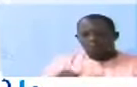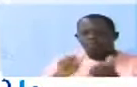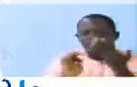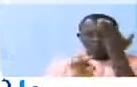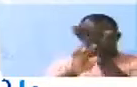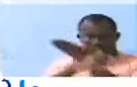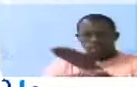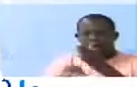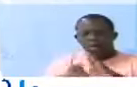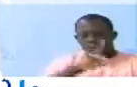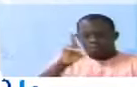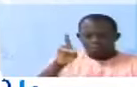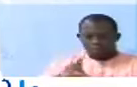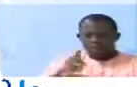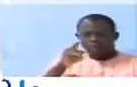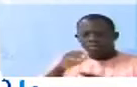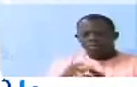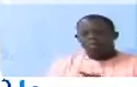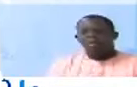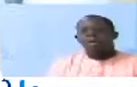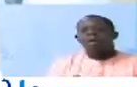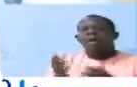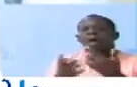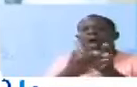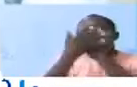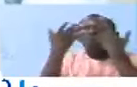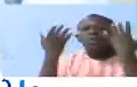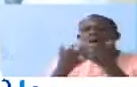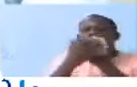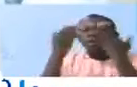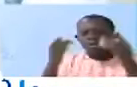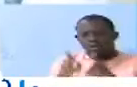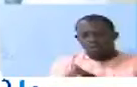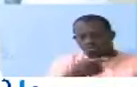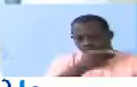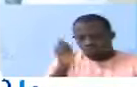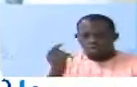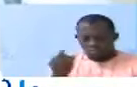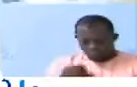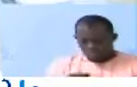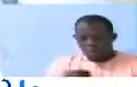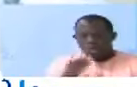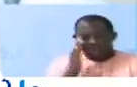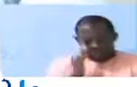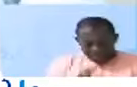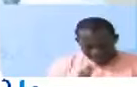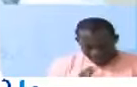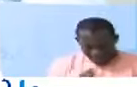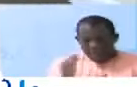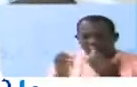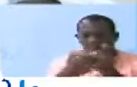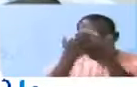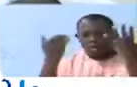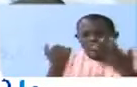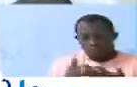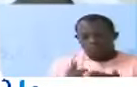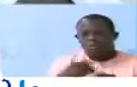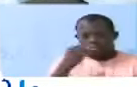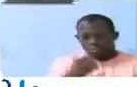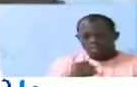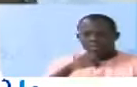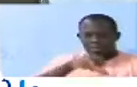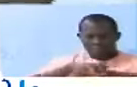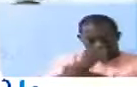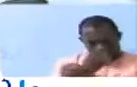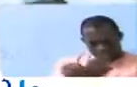you were detained at Kairaba at Fajara Barracks? Excuse me. Yal tol mo jellel sindi muda ke sindi Fajara